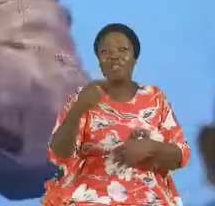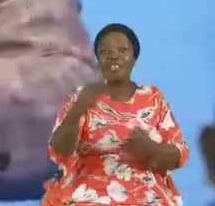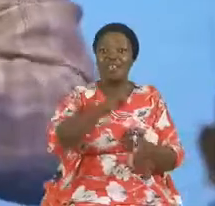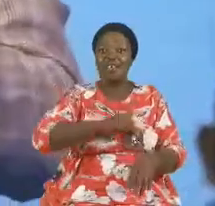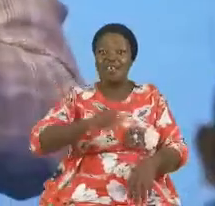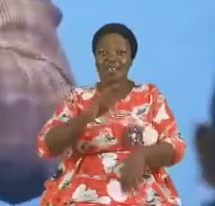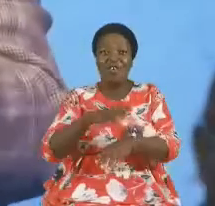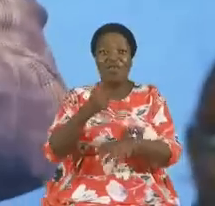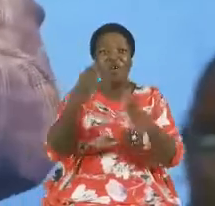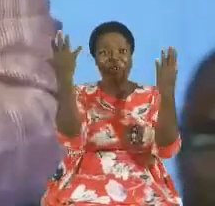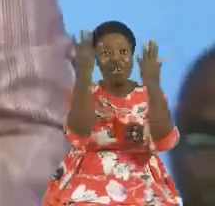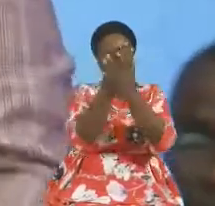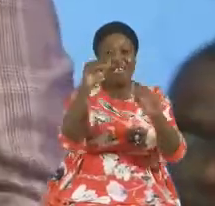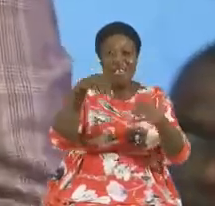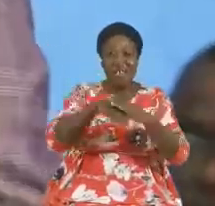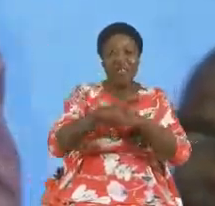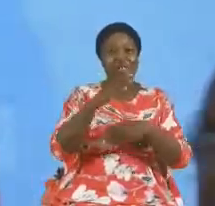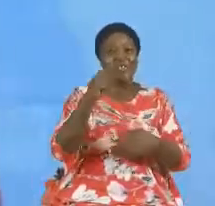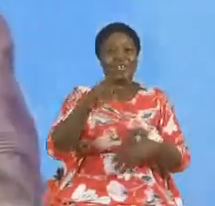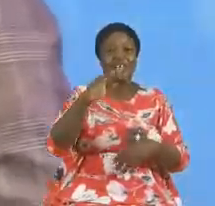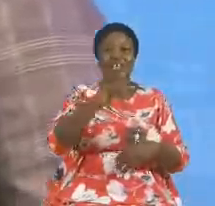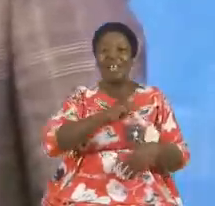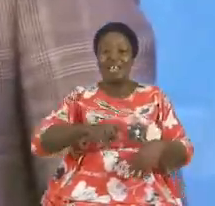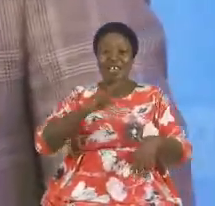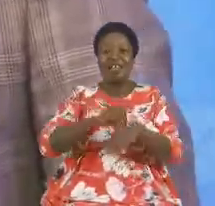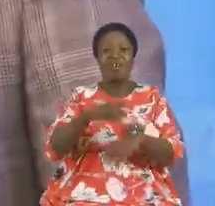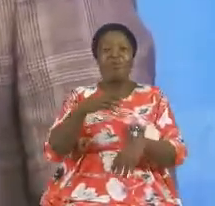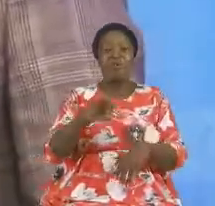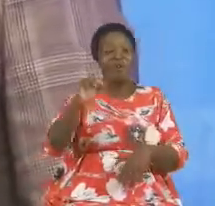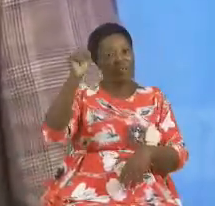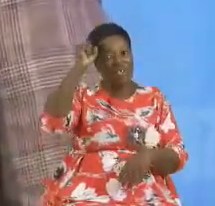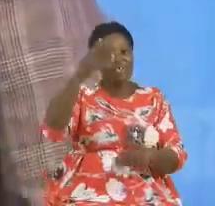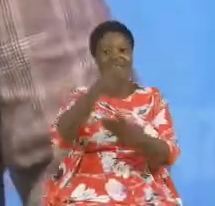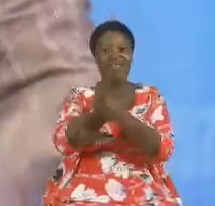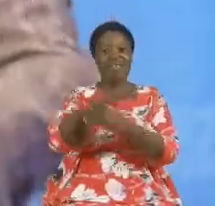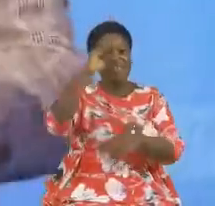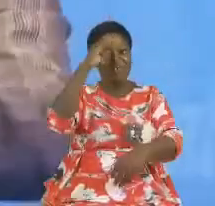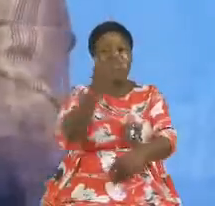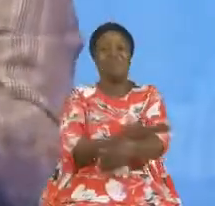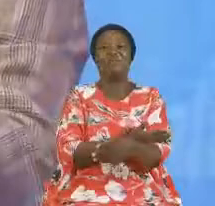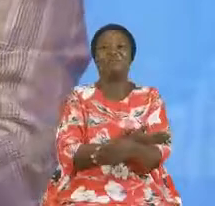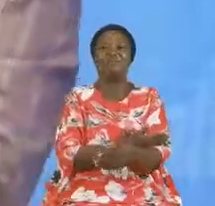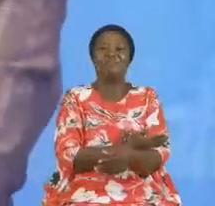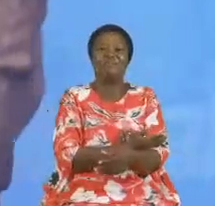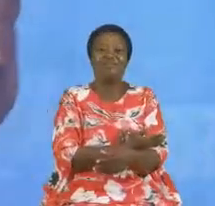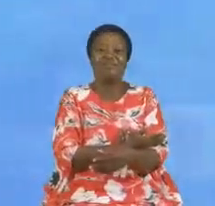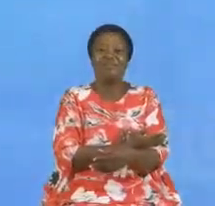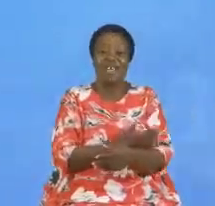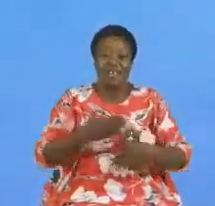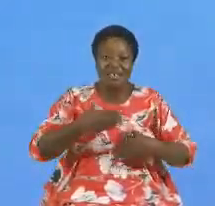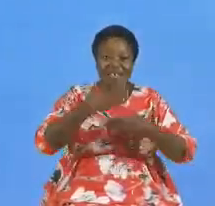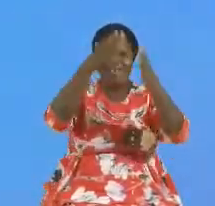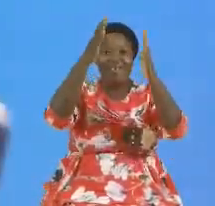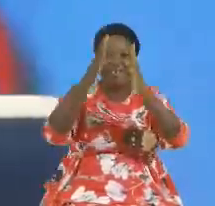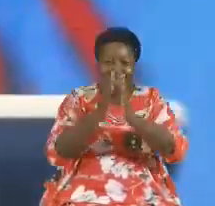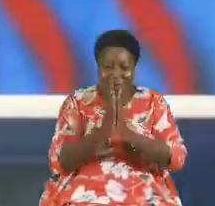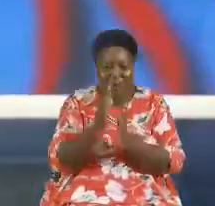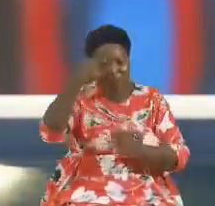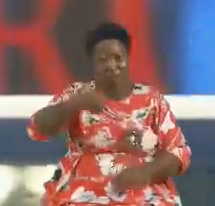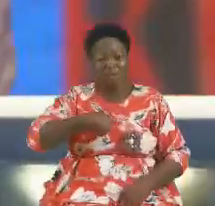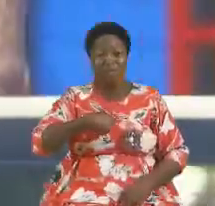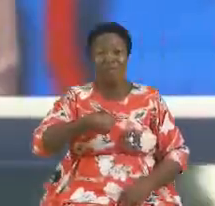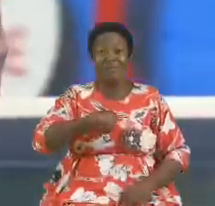he has translated me out of the kingdom of darkness into the kingdom of his